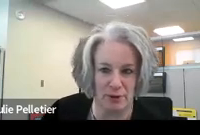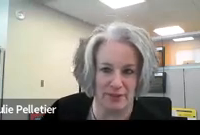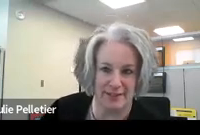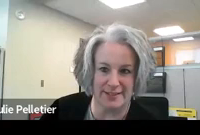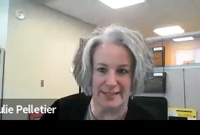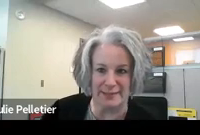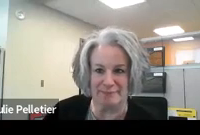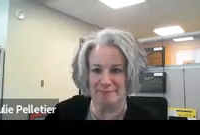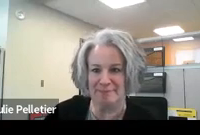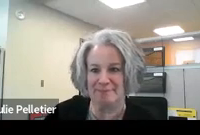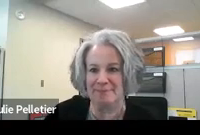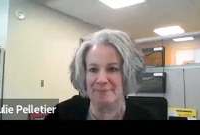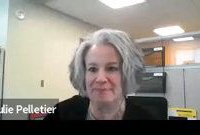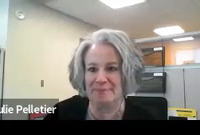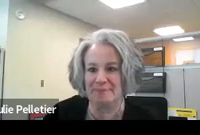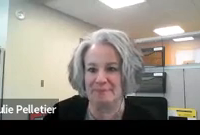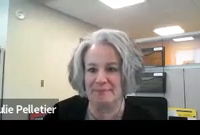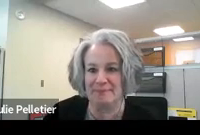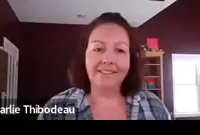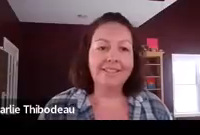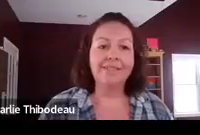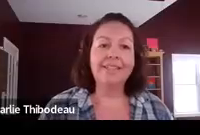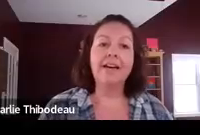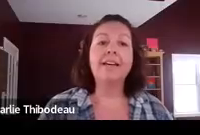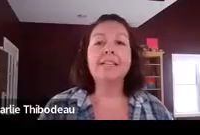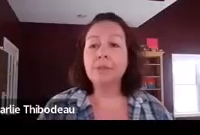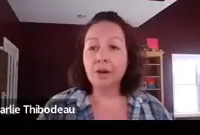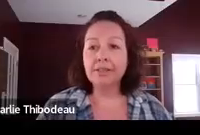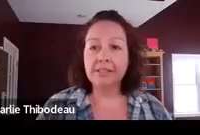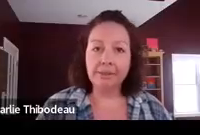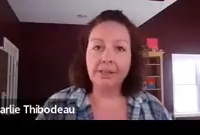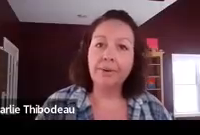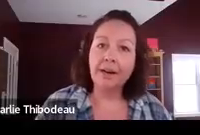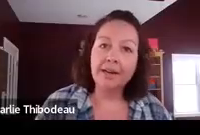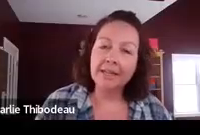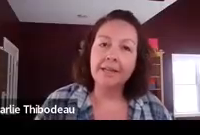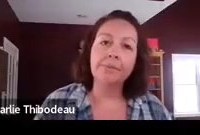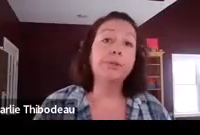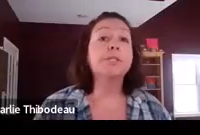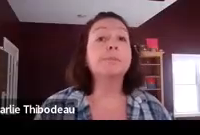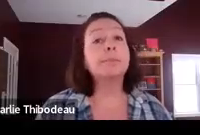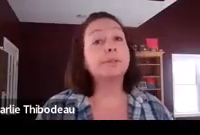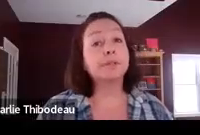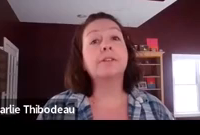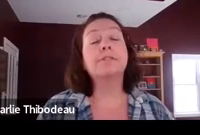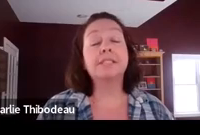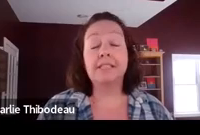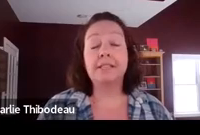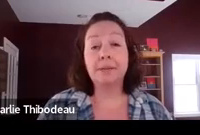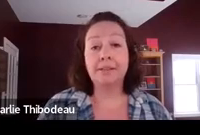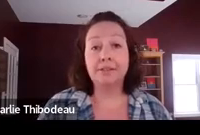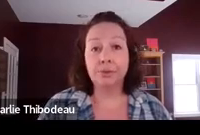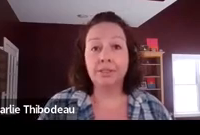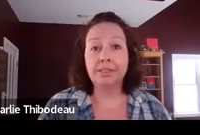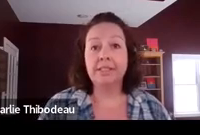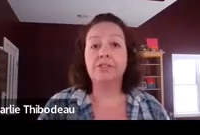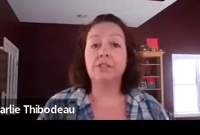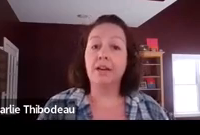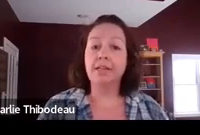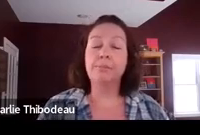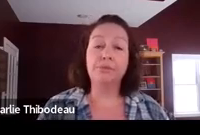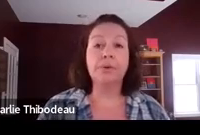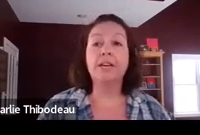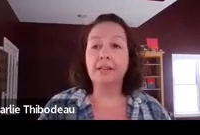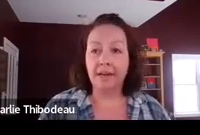admin support for this team. All right, thank you. And I am Carly Thibodeau. I am the newest member of the team. I joined